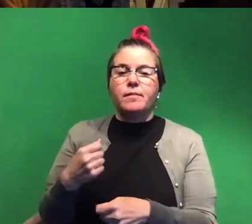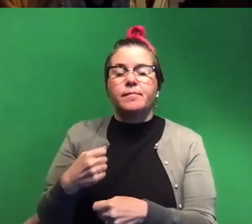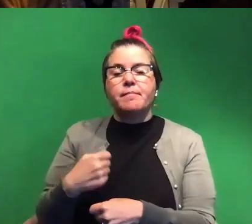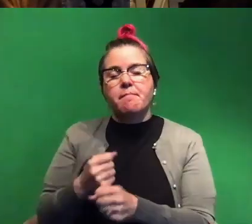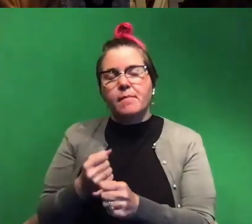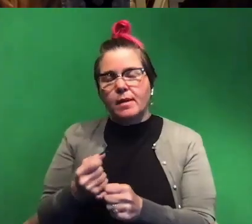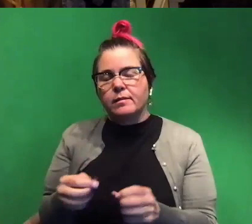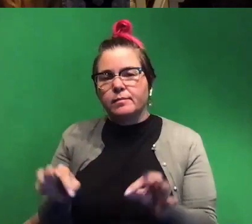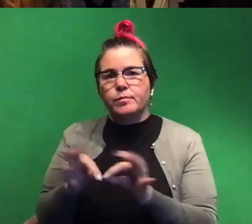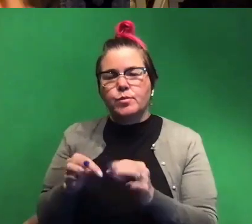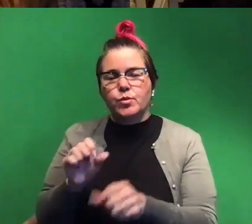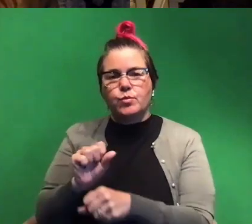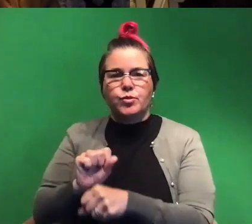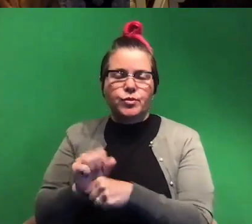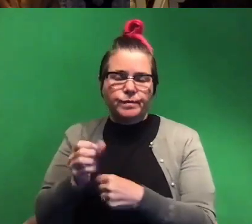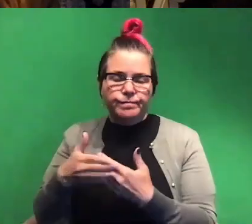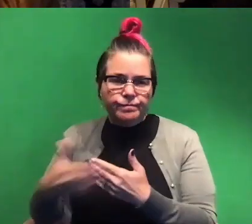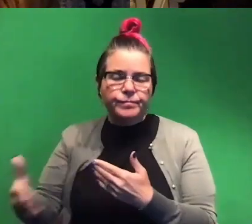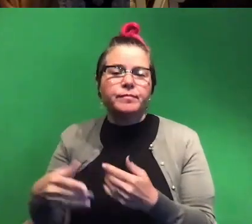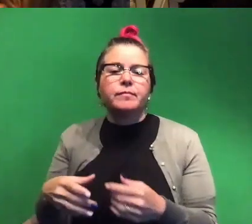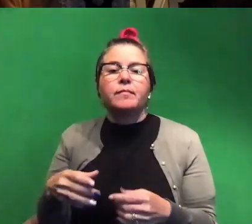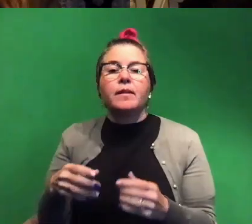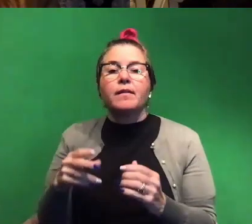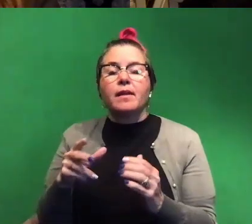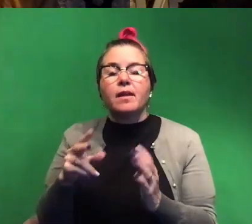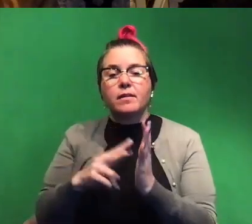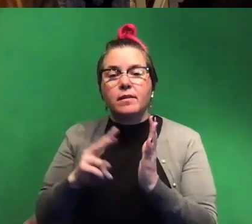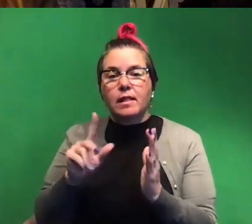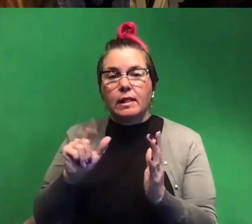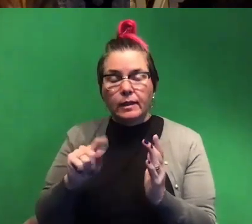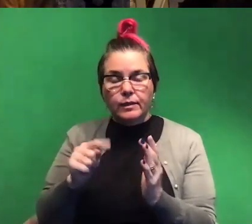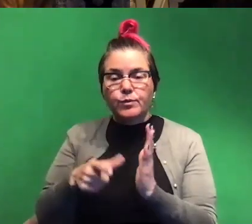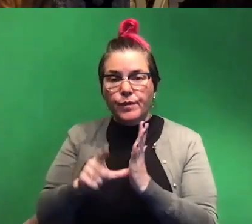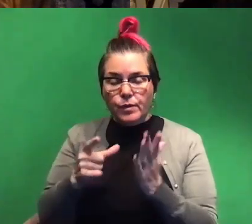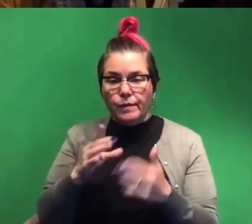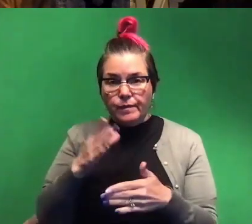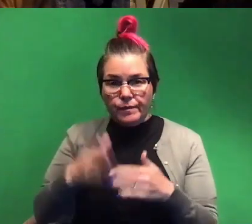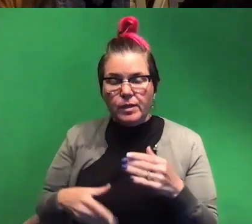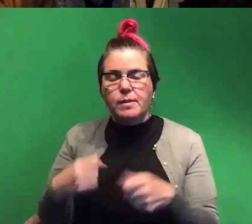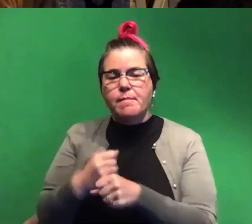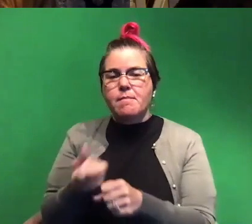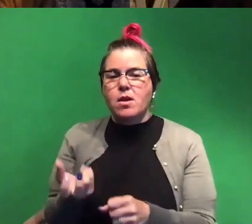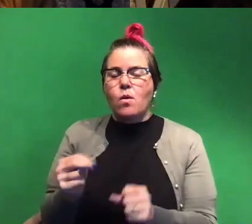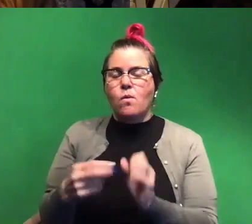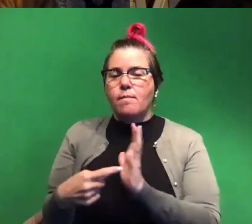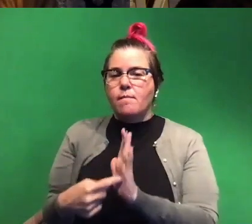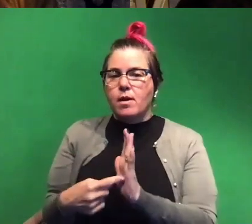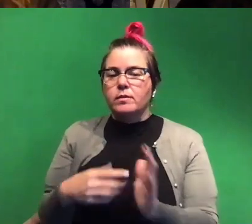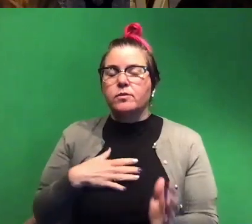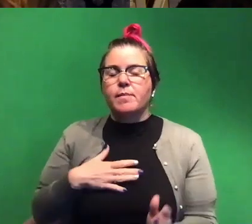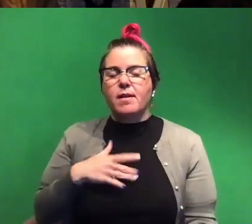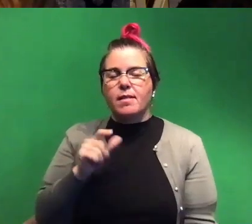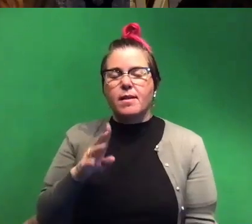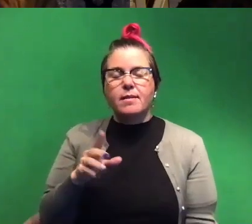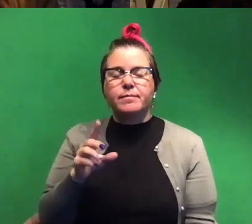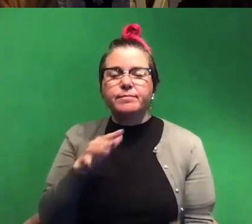in the future. And then once that literature review is completed, I go through and try to make my own models. So my lab did a